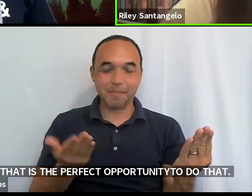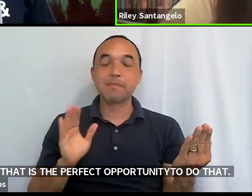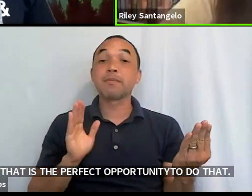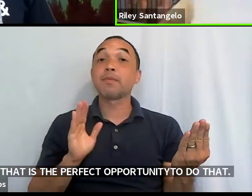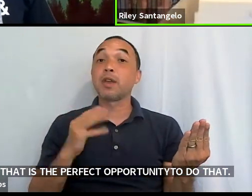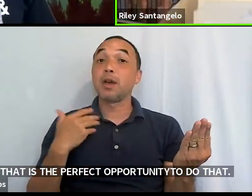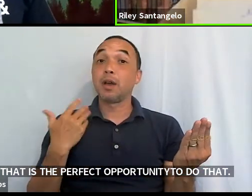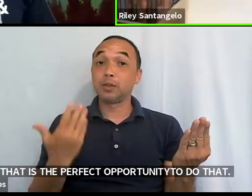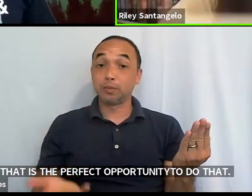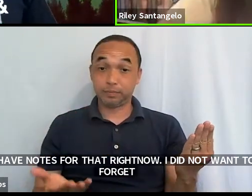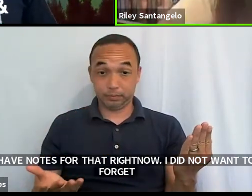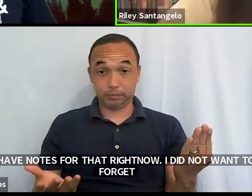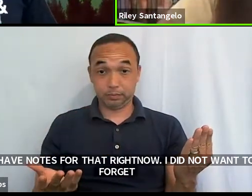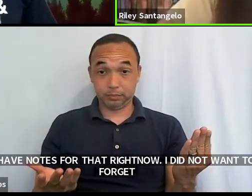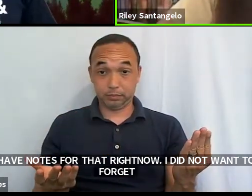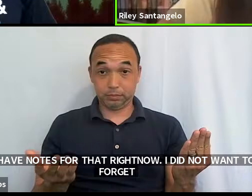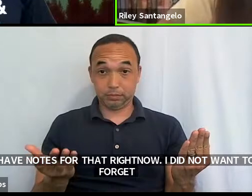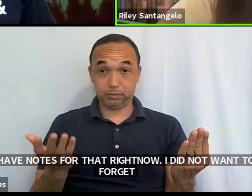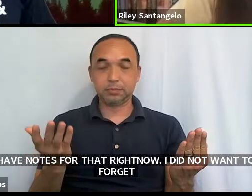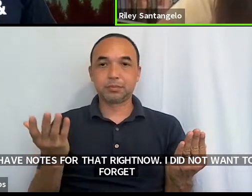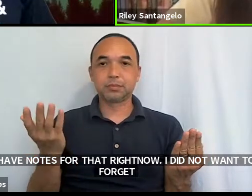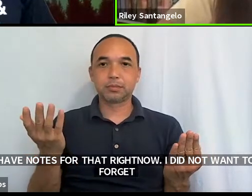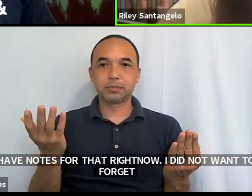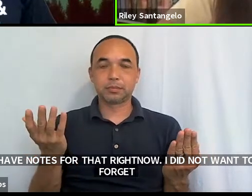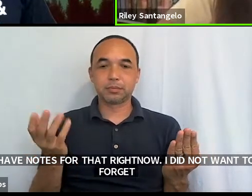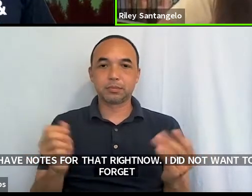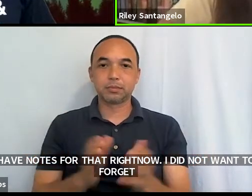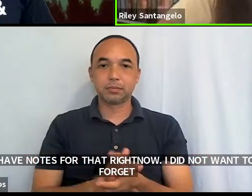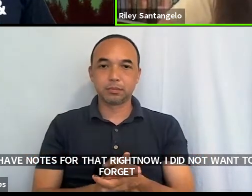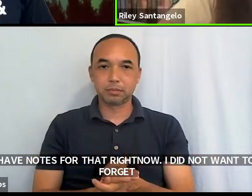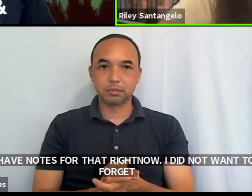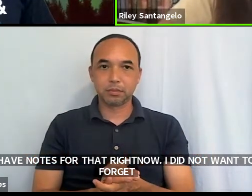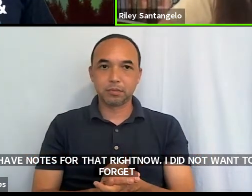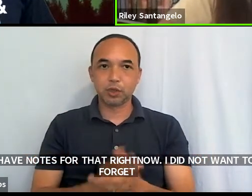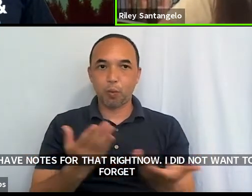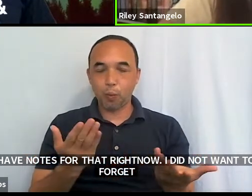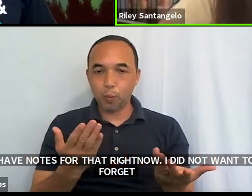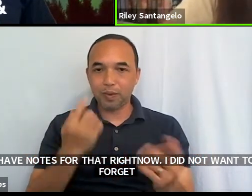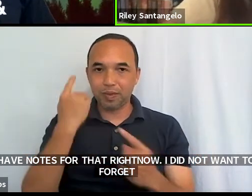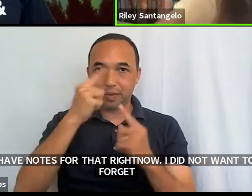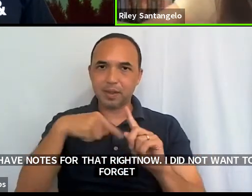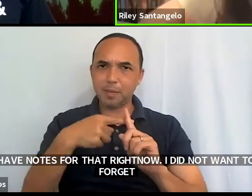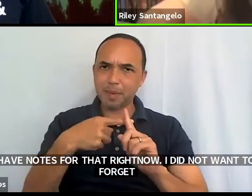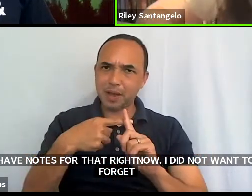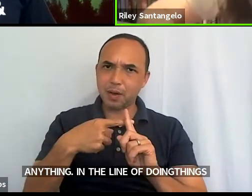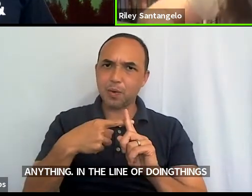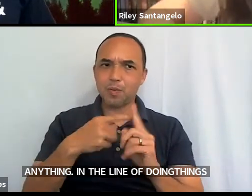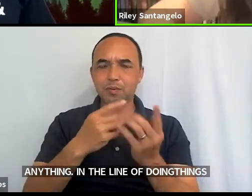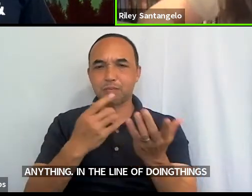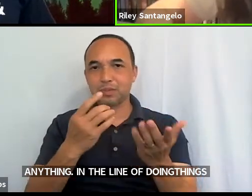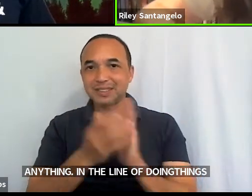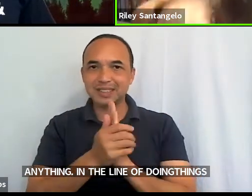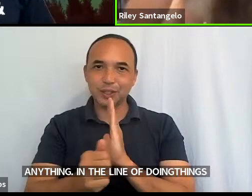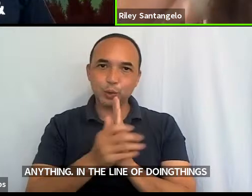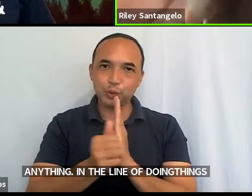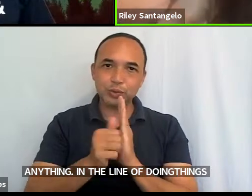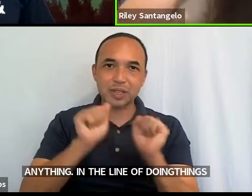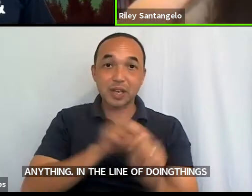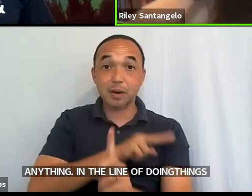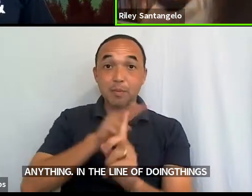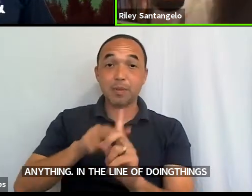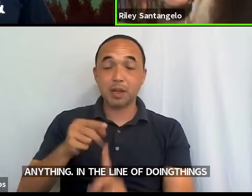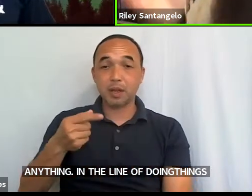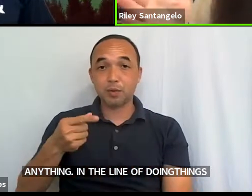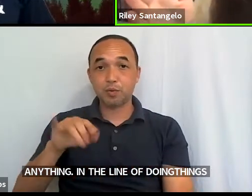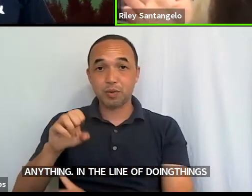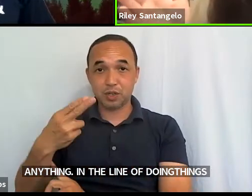So in the line of doing things that are applicable to gishers, I wanted to make sure that we are